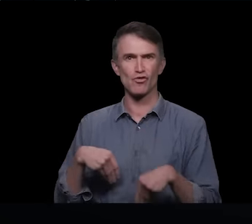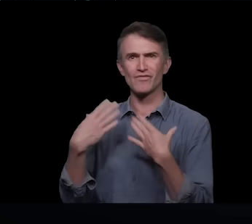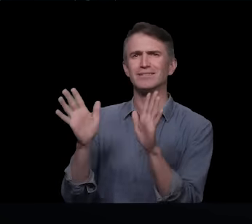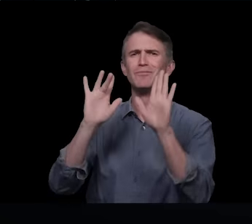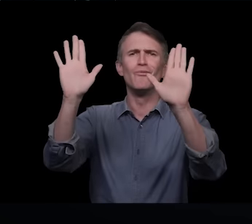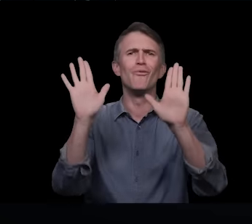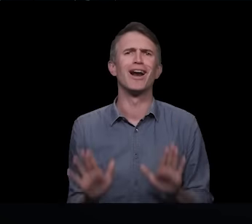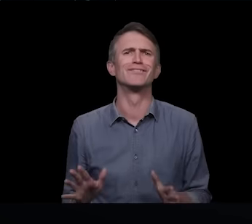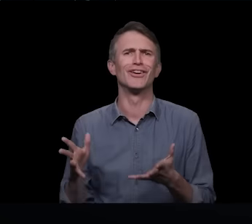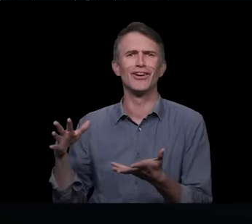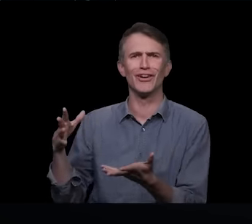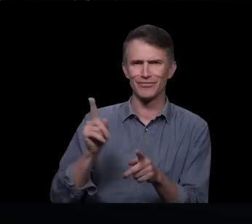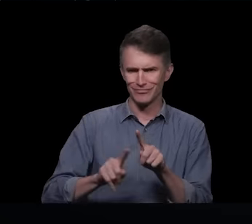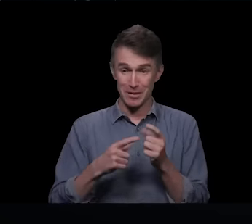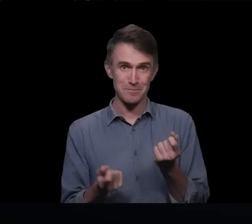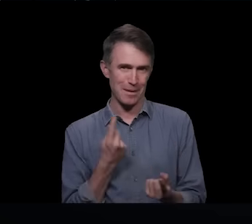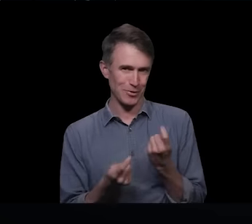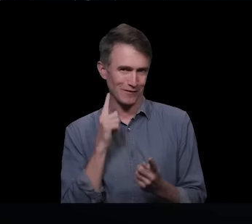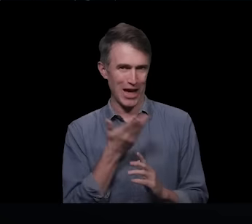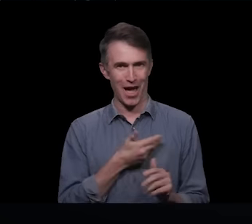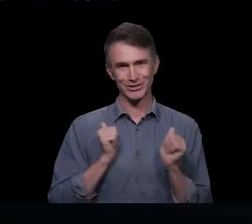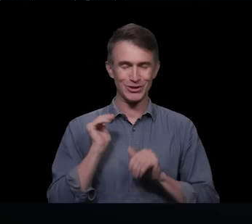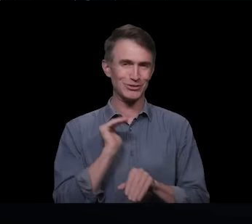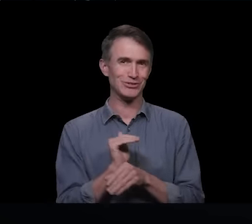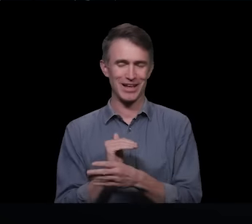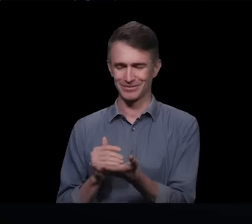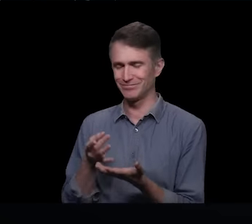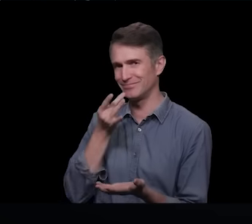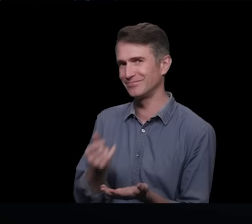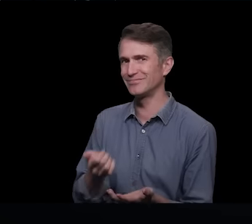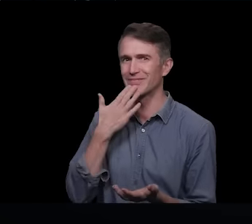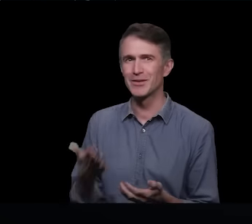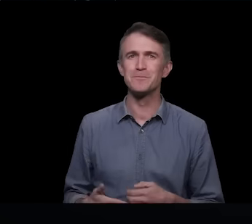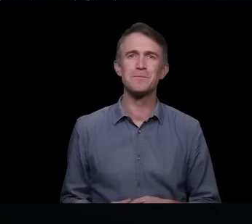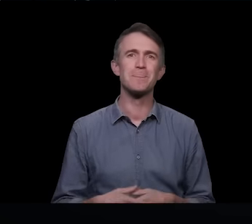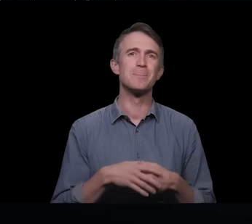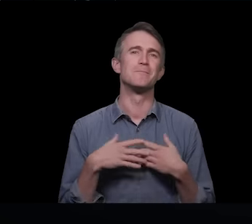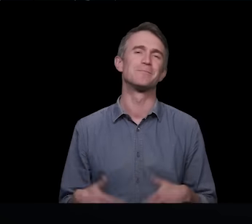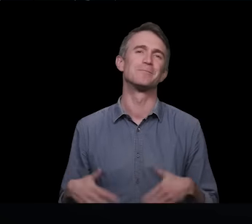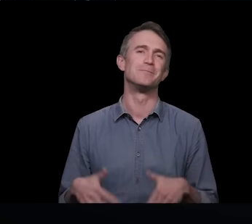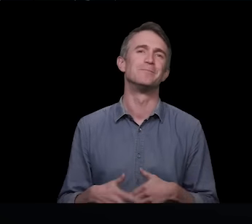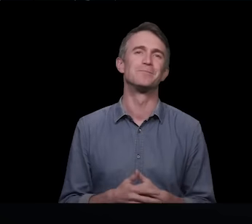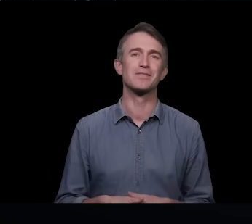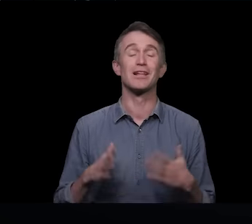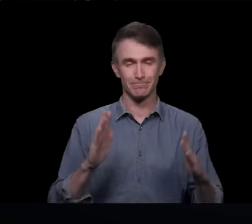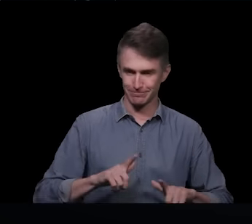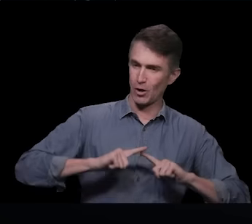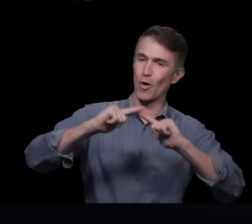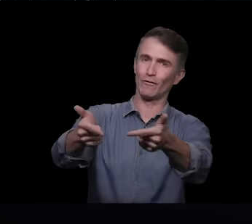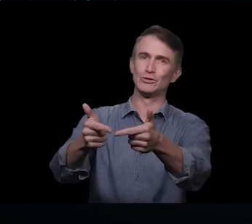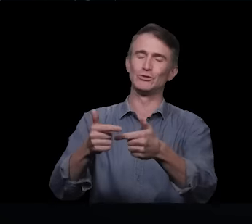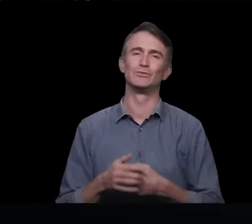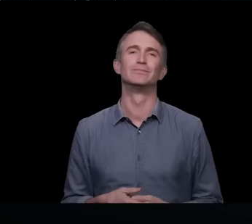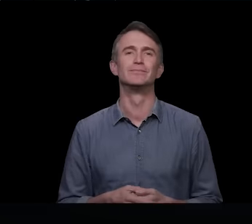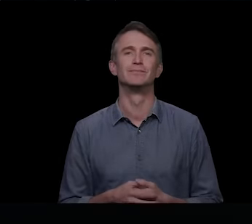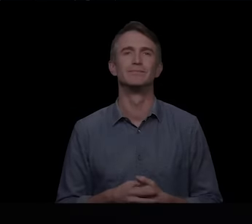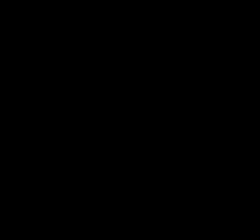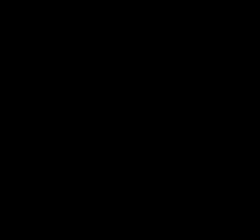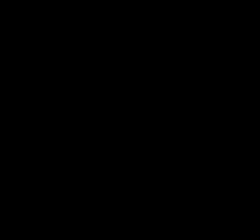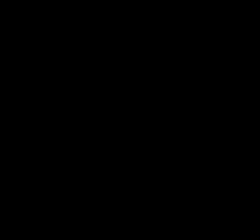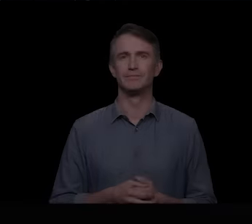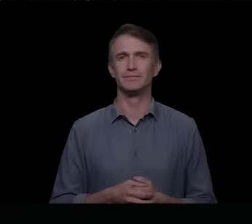provided us with some of their famous popcorn for our show tonight. Thank you so much, Prospector. Popcorn! Now over to you. Six